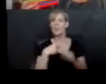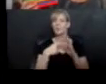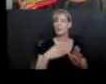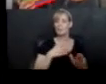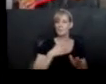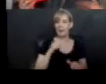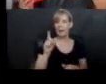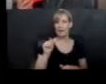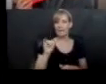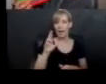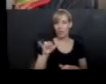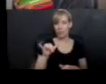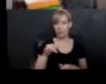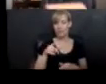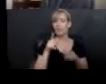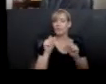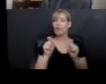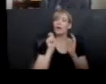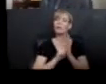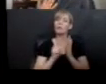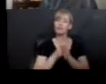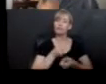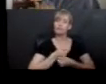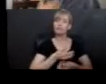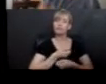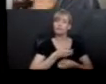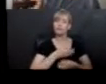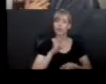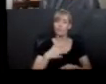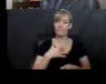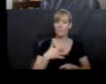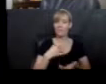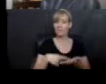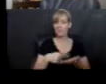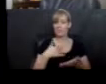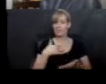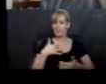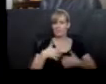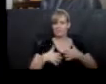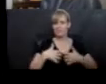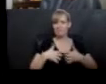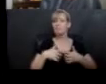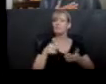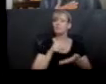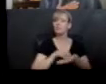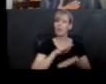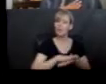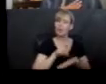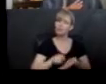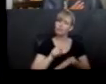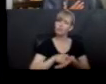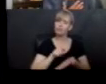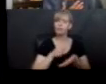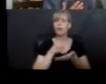You can express yourself and how you're feeling. Sometimes it helps to work through feelings to write them down. Even if you don't share them with anyone, it's just for